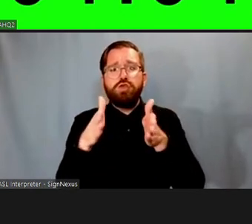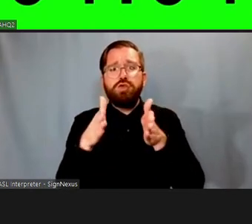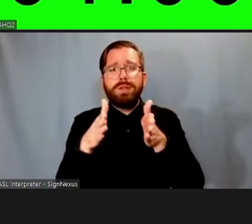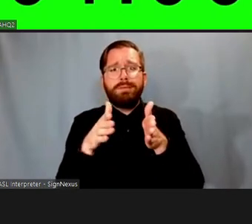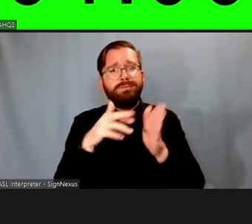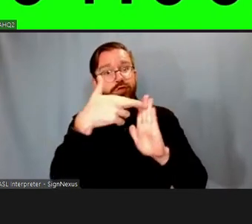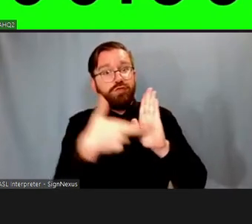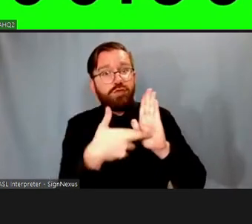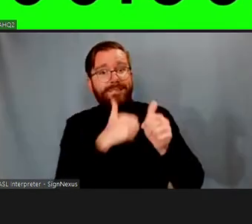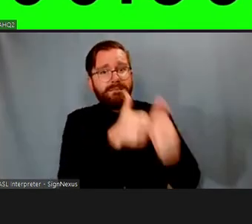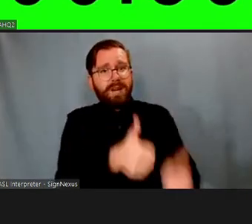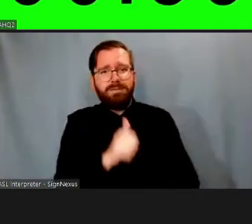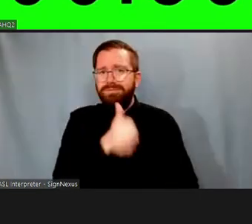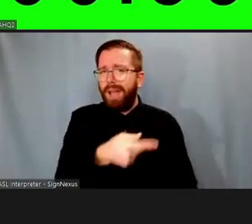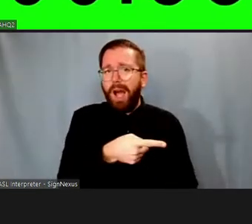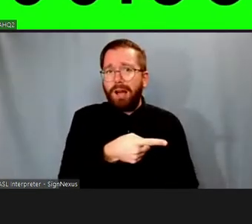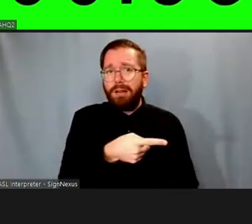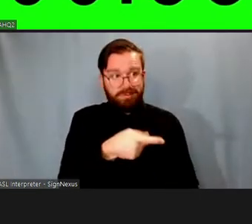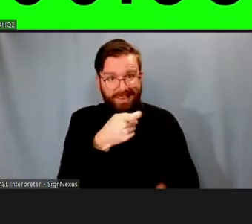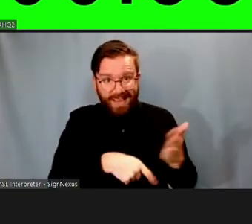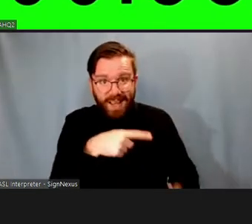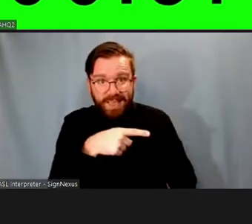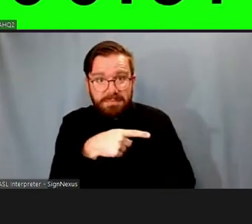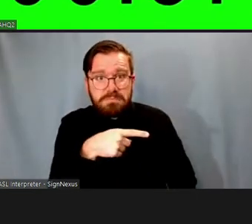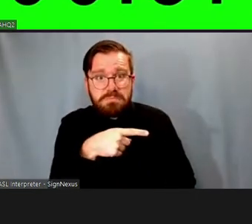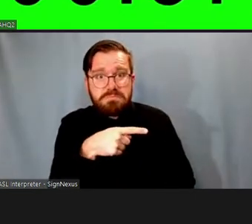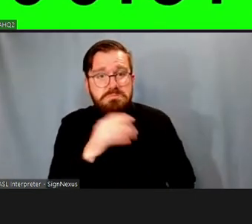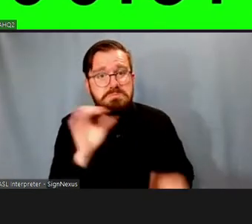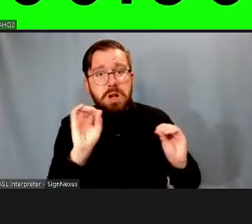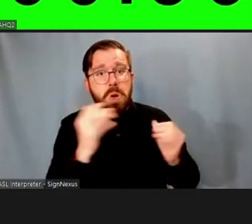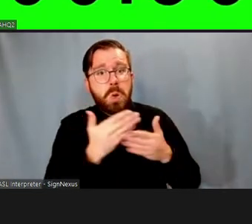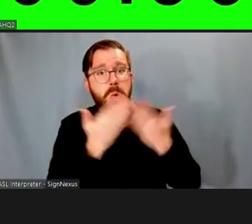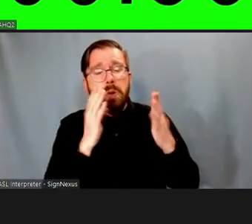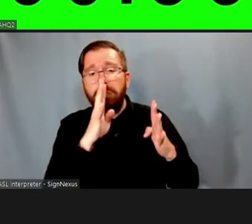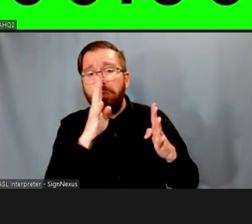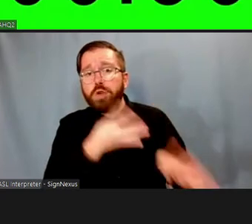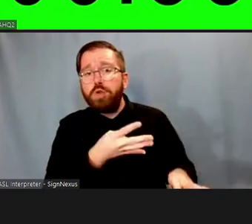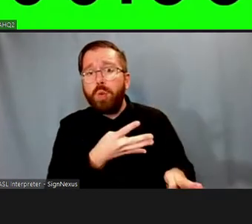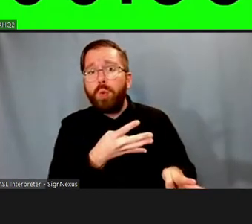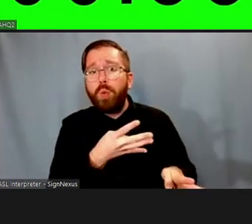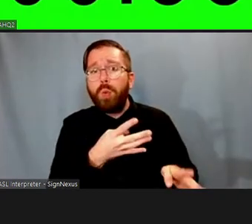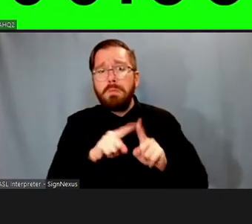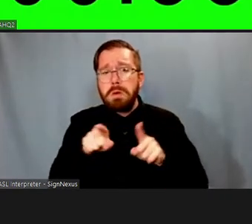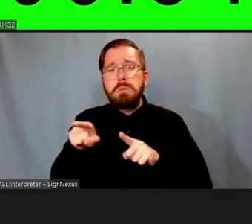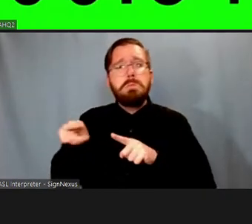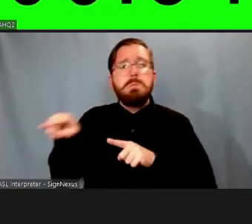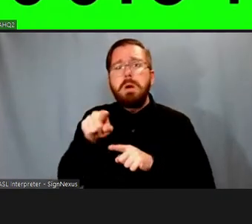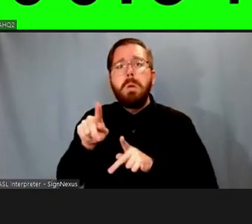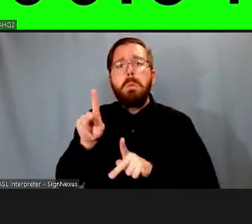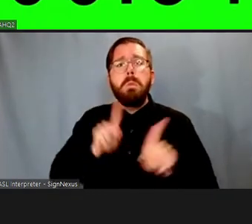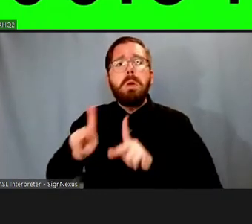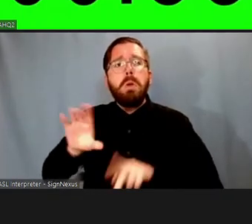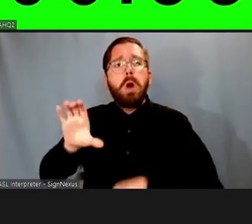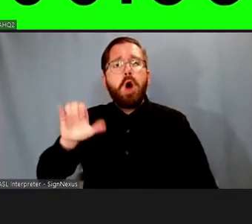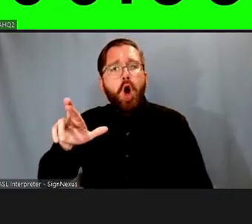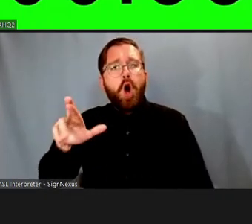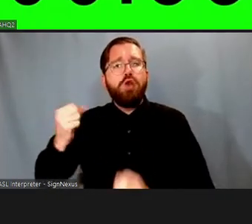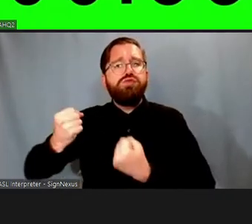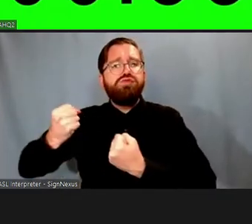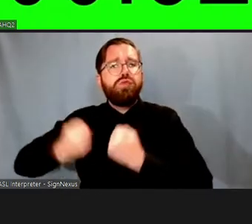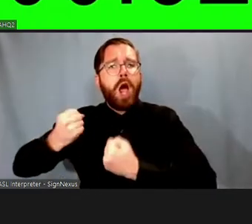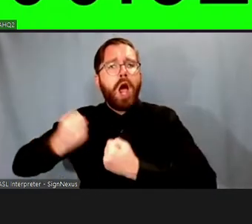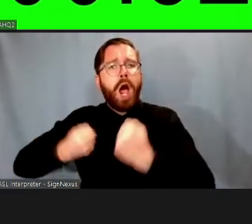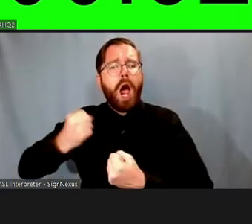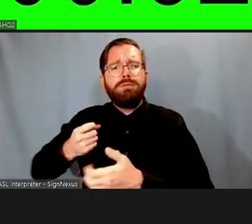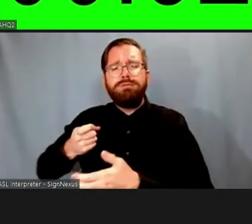regulations nothing happens with them but you want to penalize people who want a car because